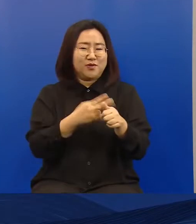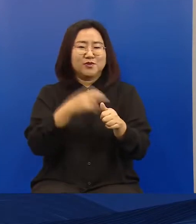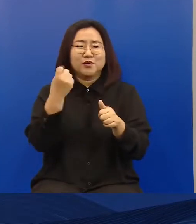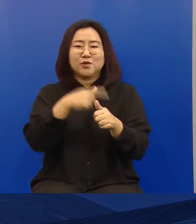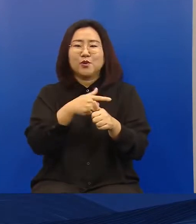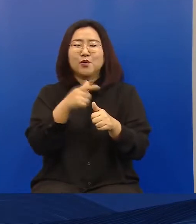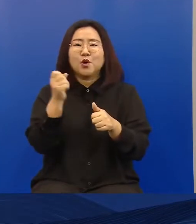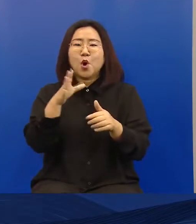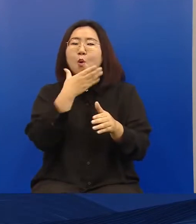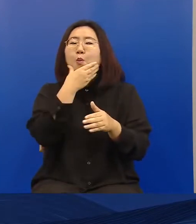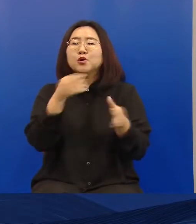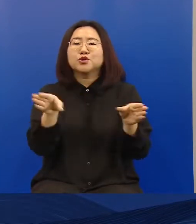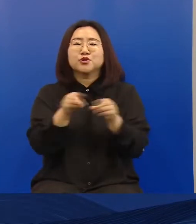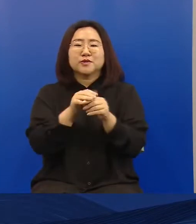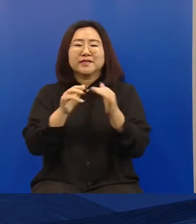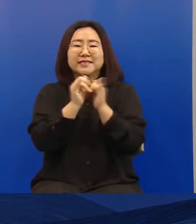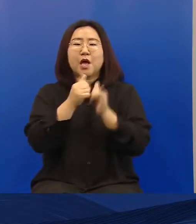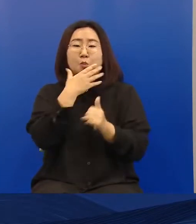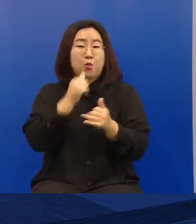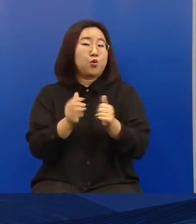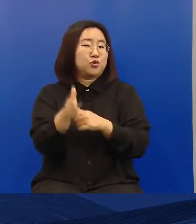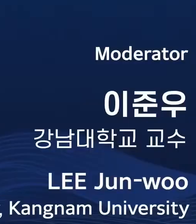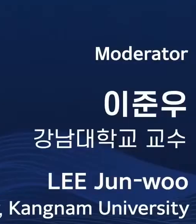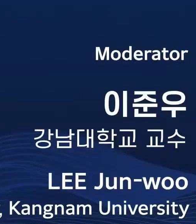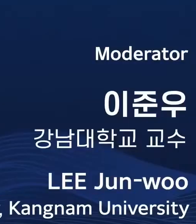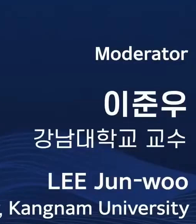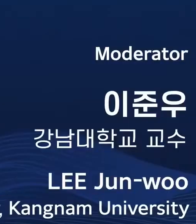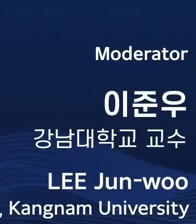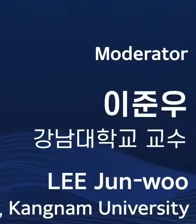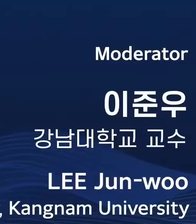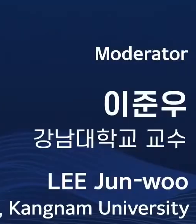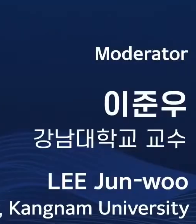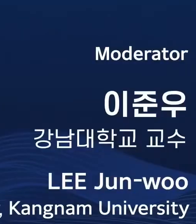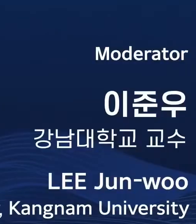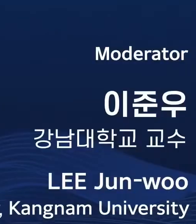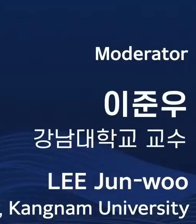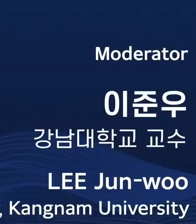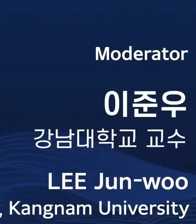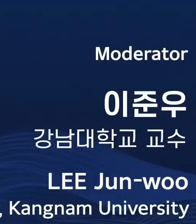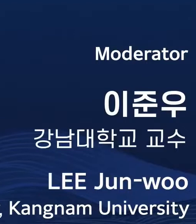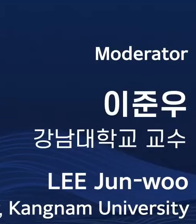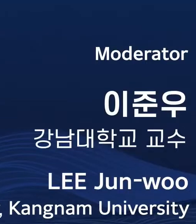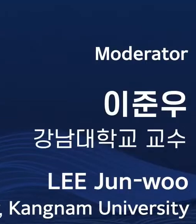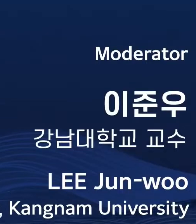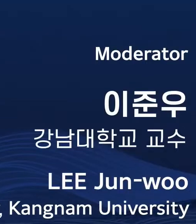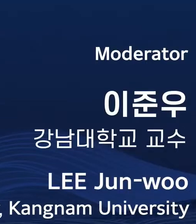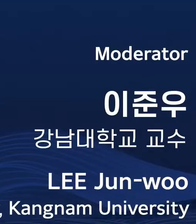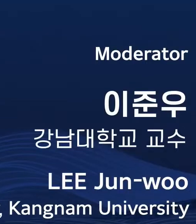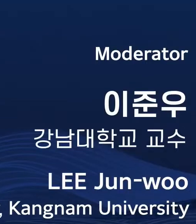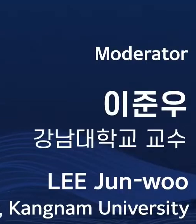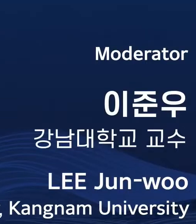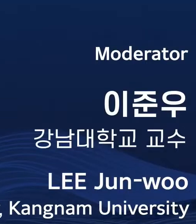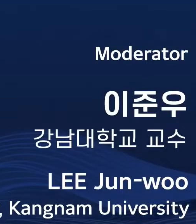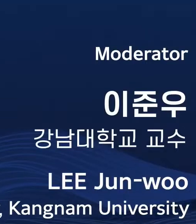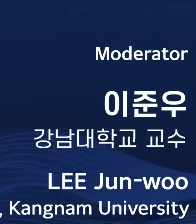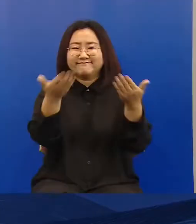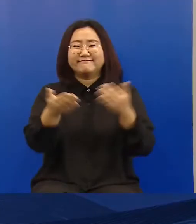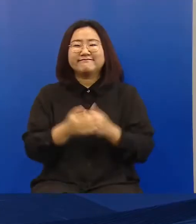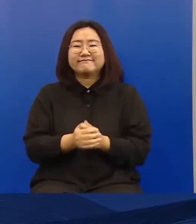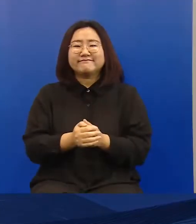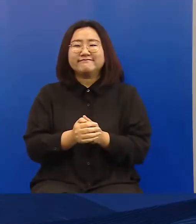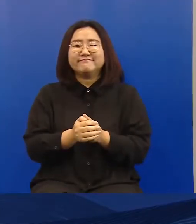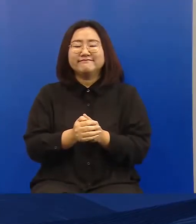head professor of Department of Sign Language Interpretation and Translation, and he also serves as professor at the Department of Social